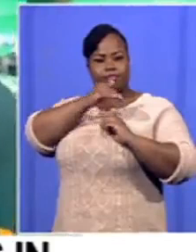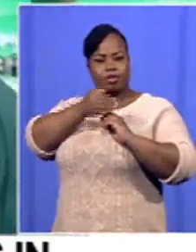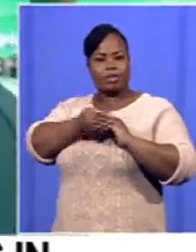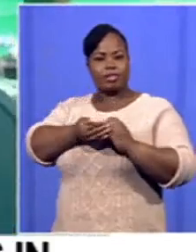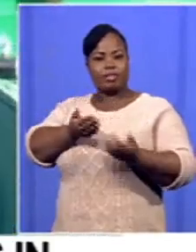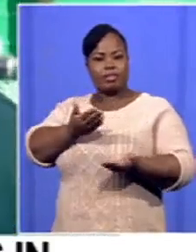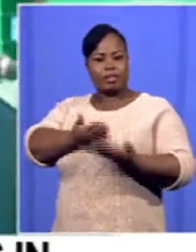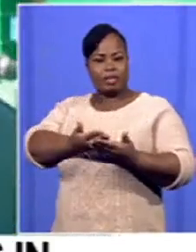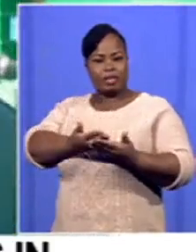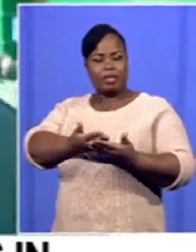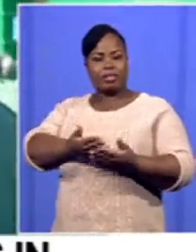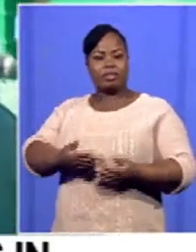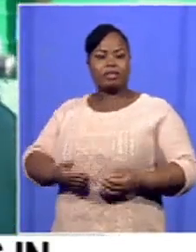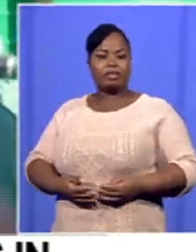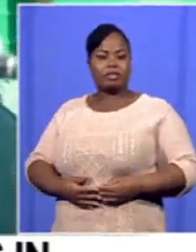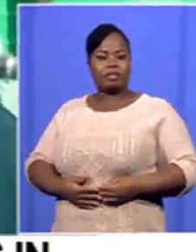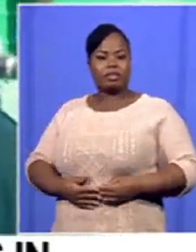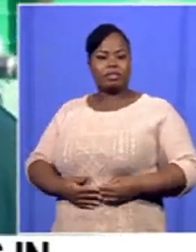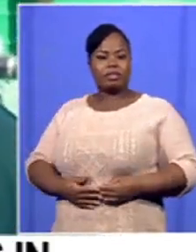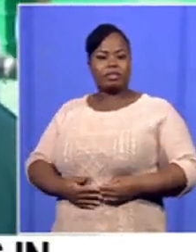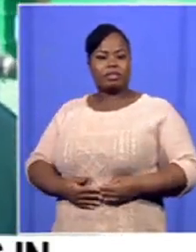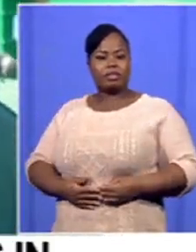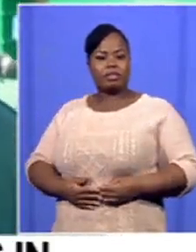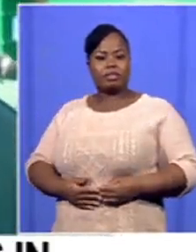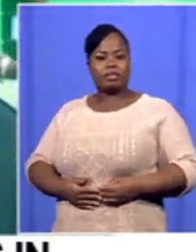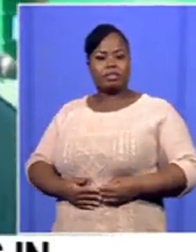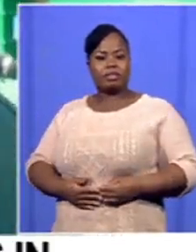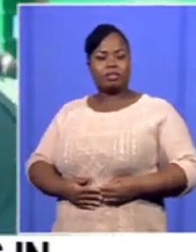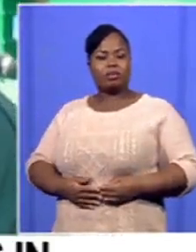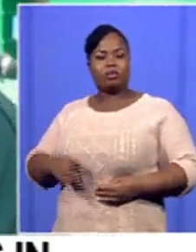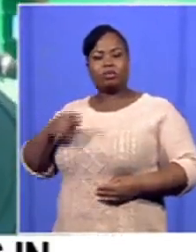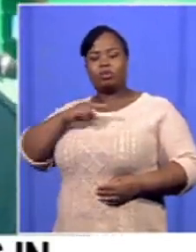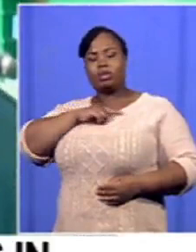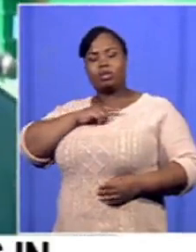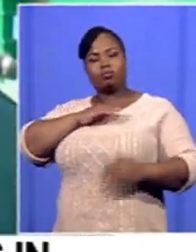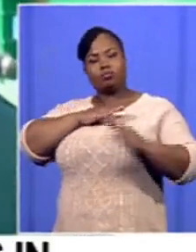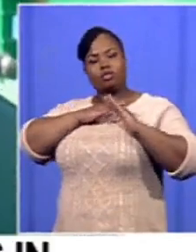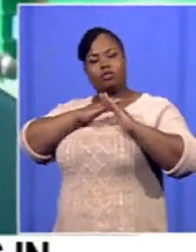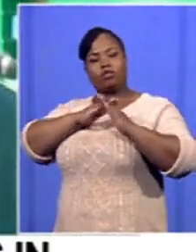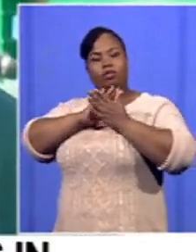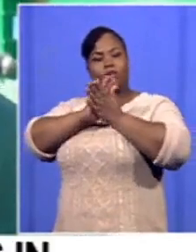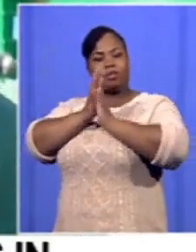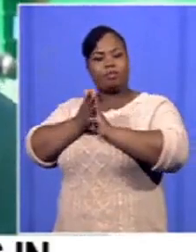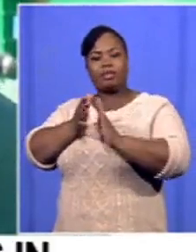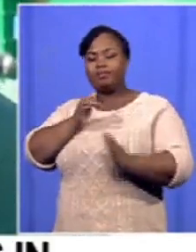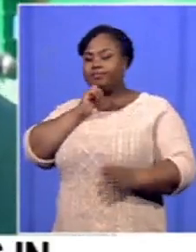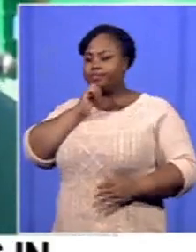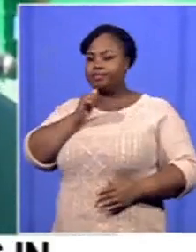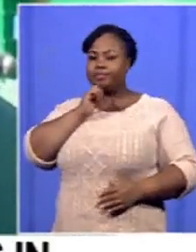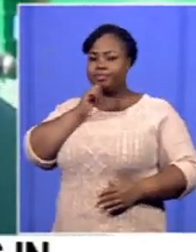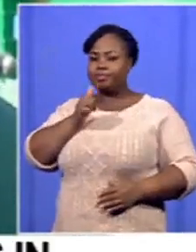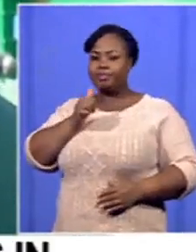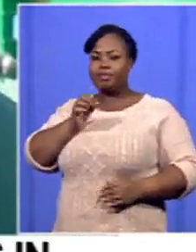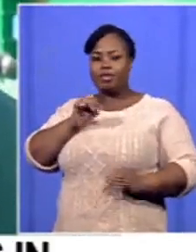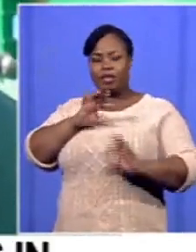the equipment to be vandalized. But even if everything